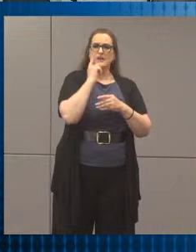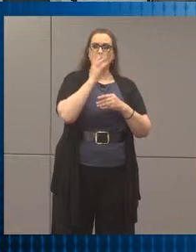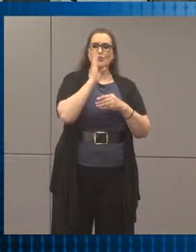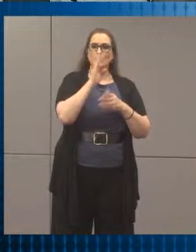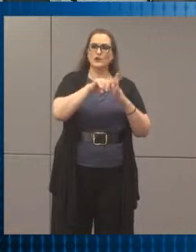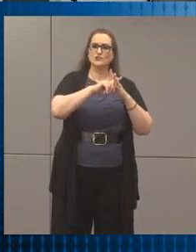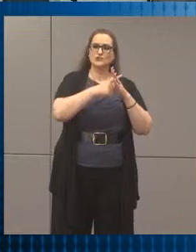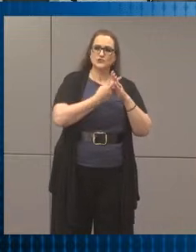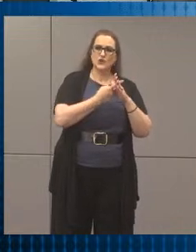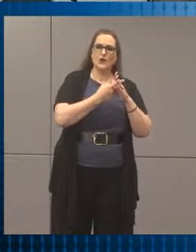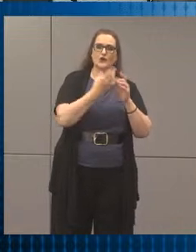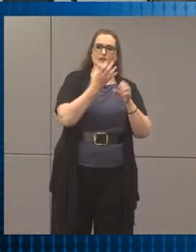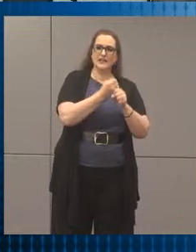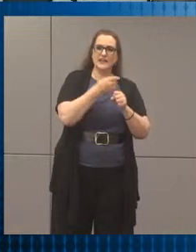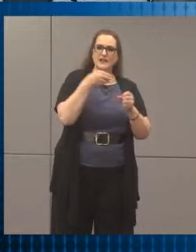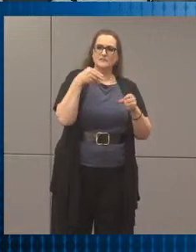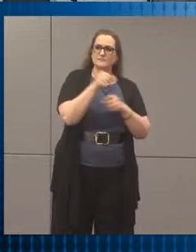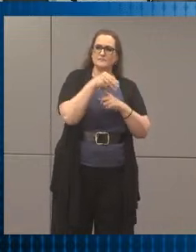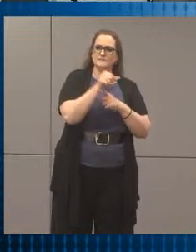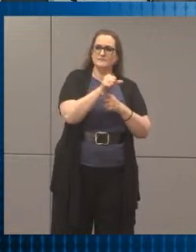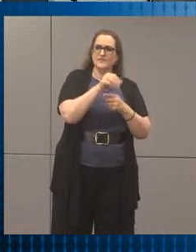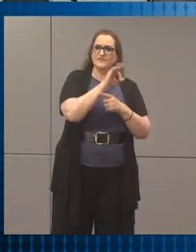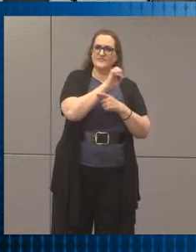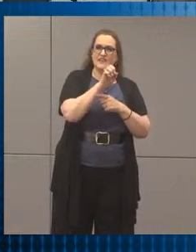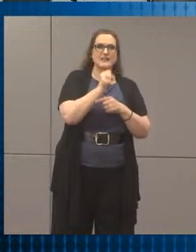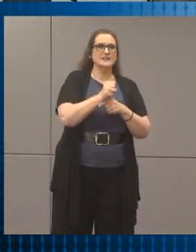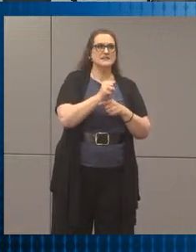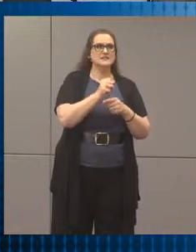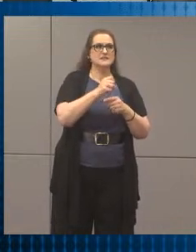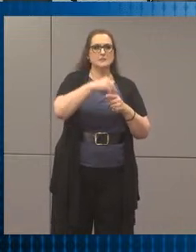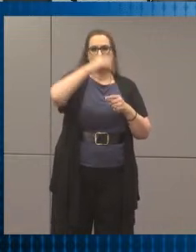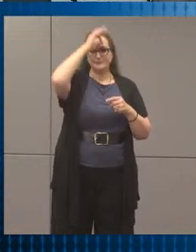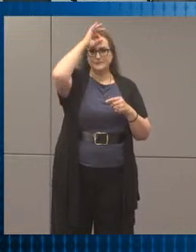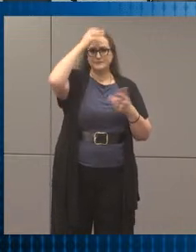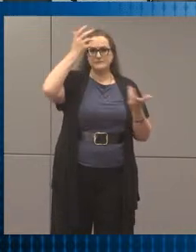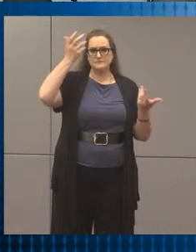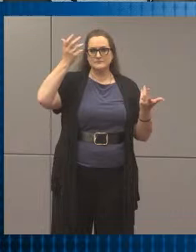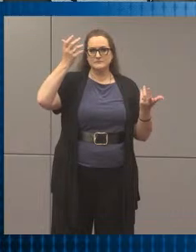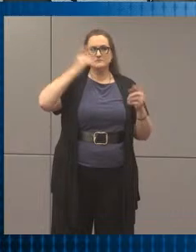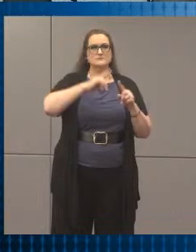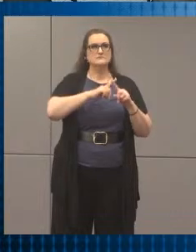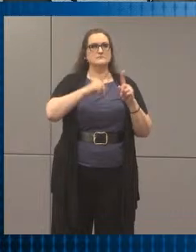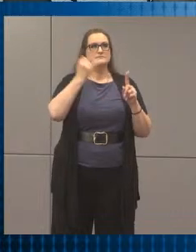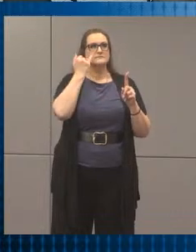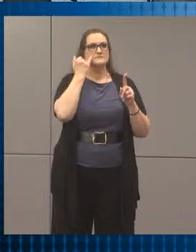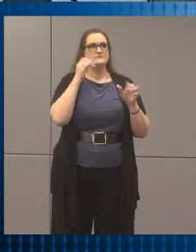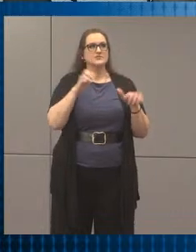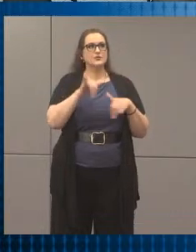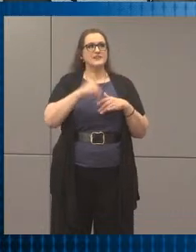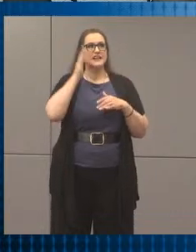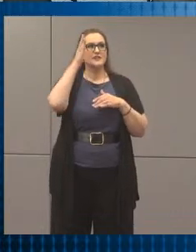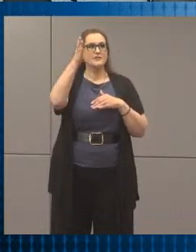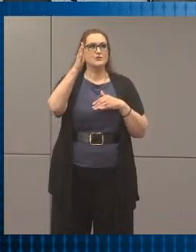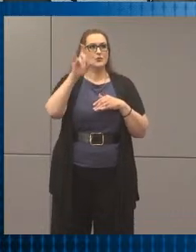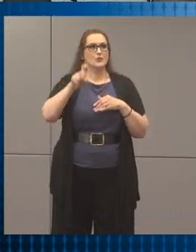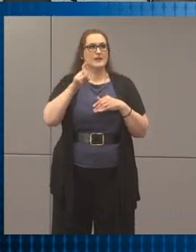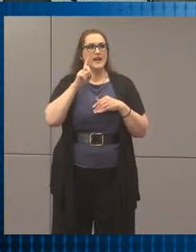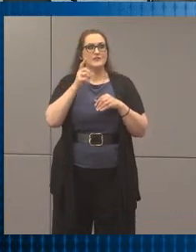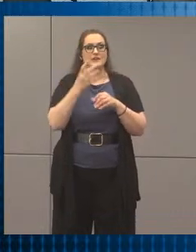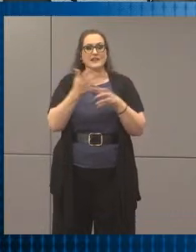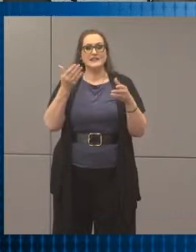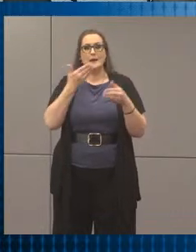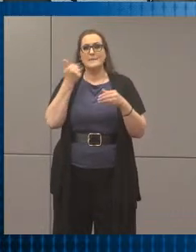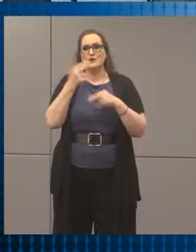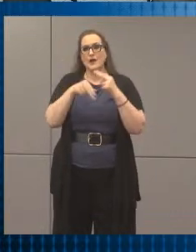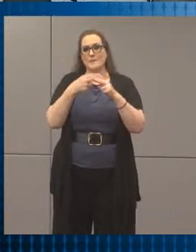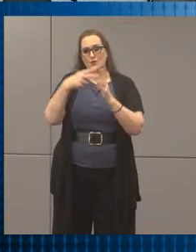start incurring fees unbeknownst to us. In order to do this, I guess in the future, we're just going to have to get a lot better about reading the